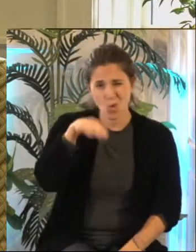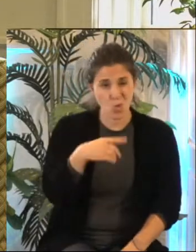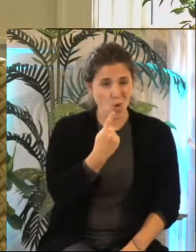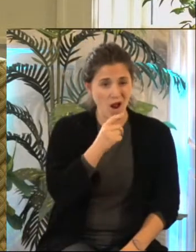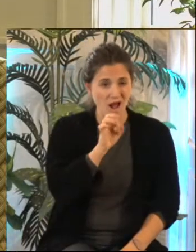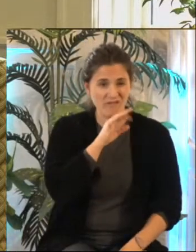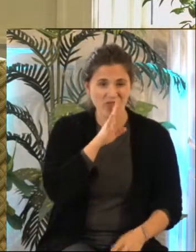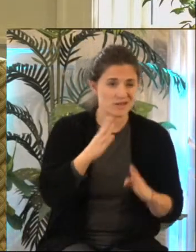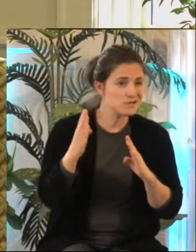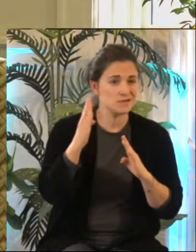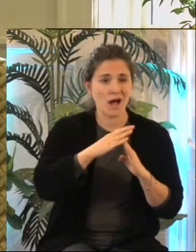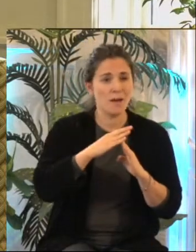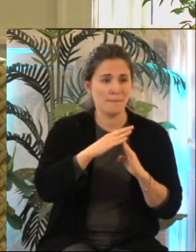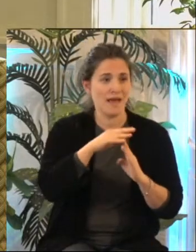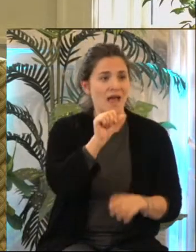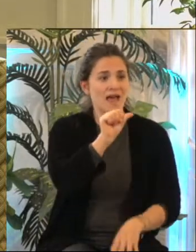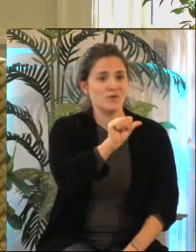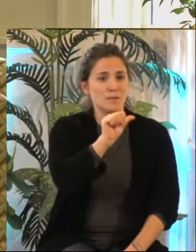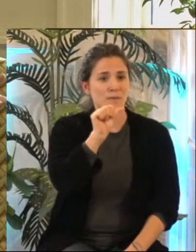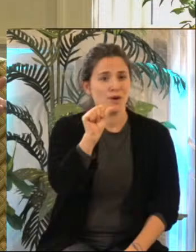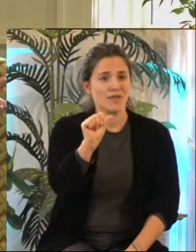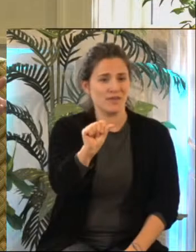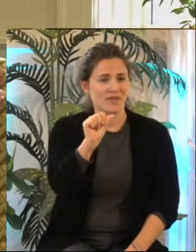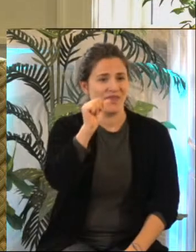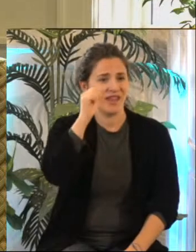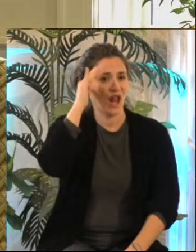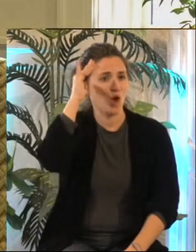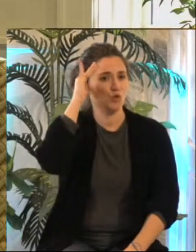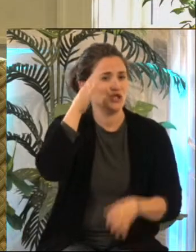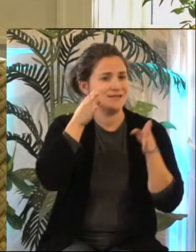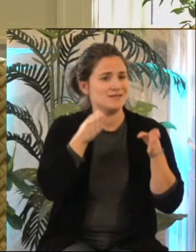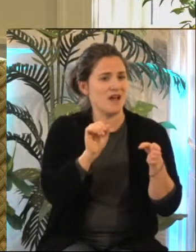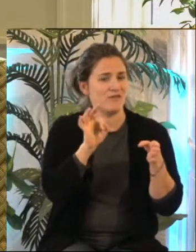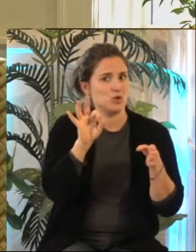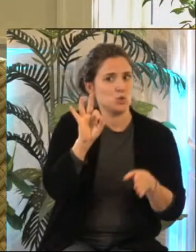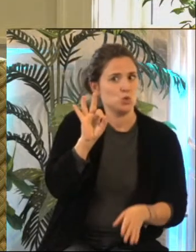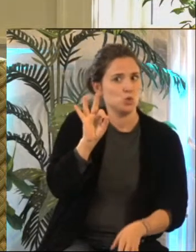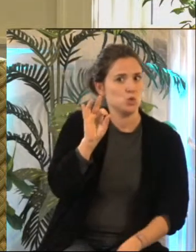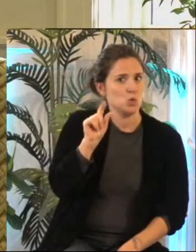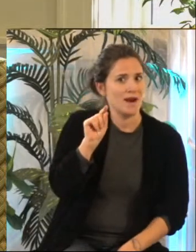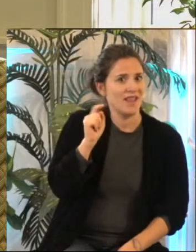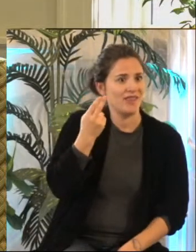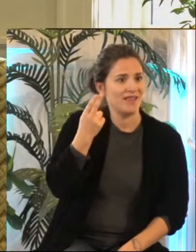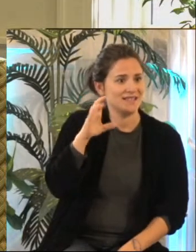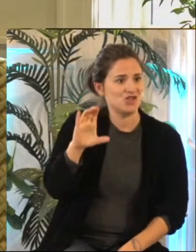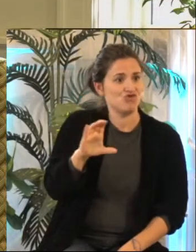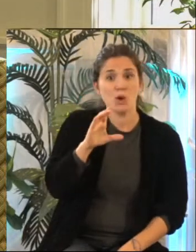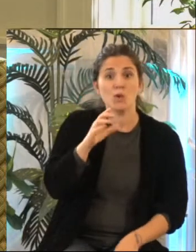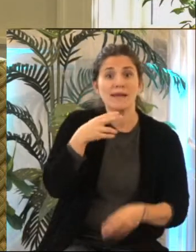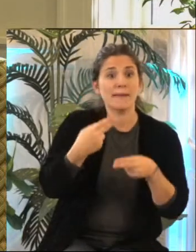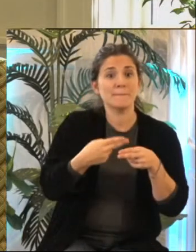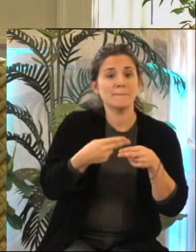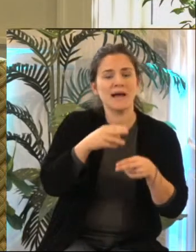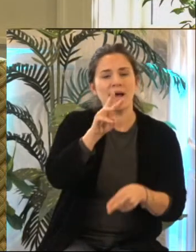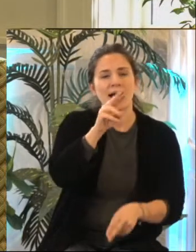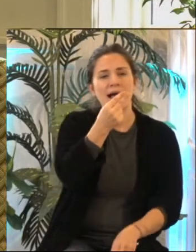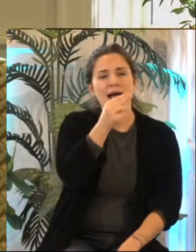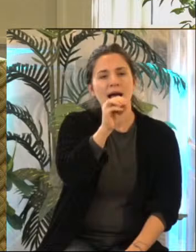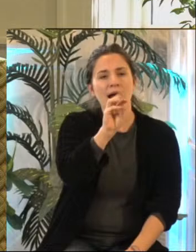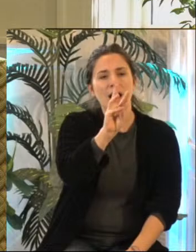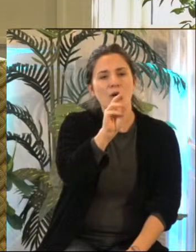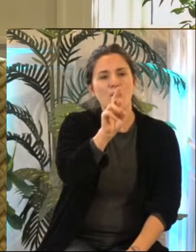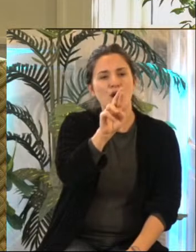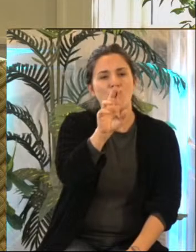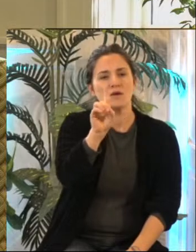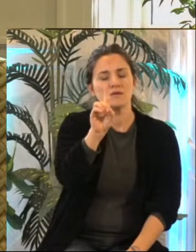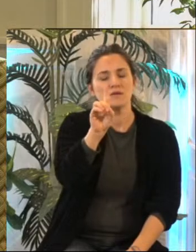American theologians of the 20th century and Christian mystics was Howard Thurman. He was a teacher